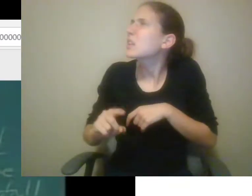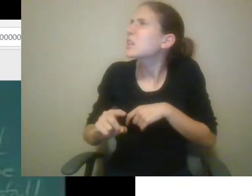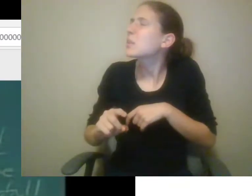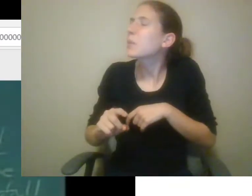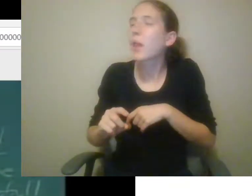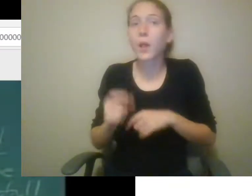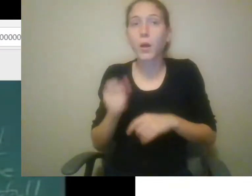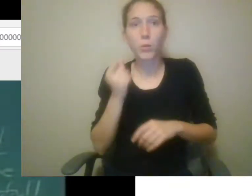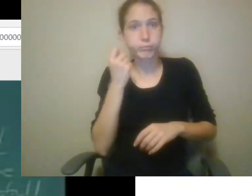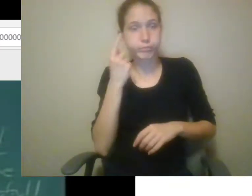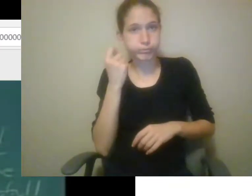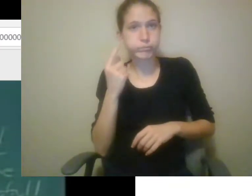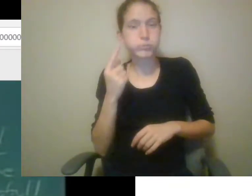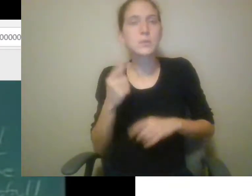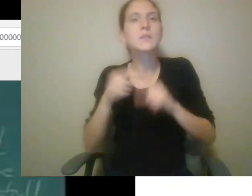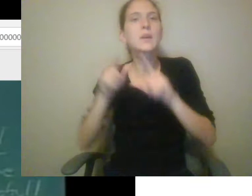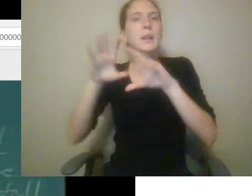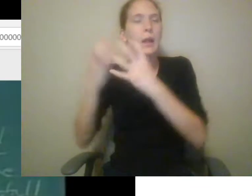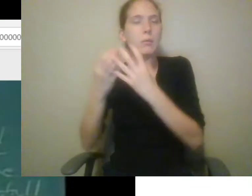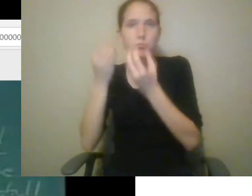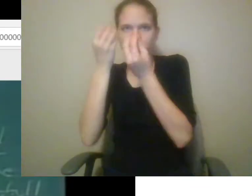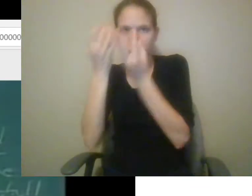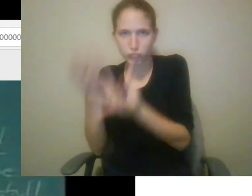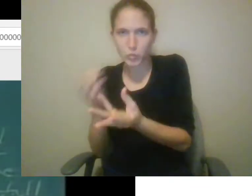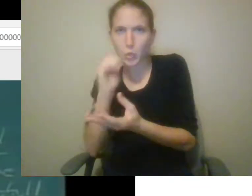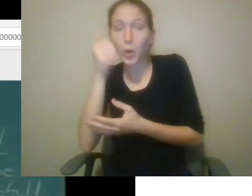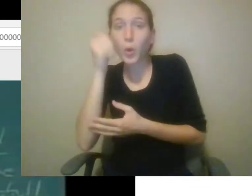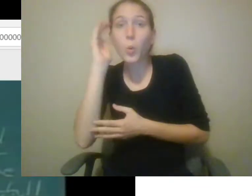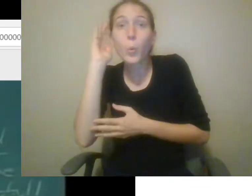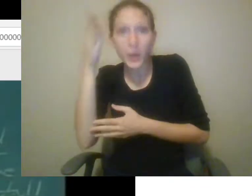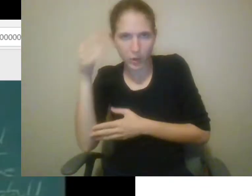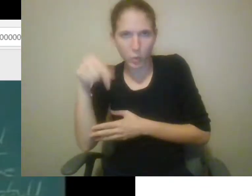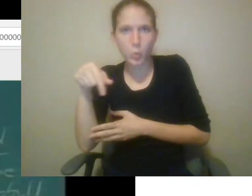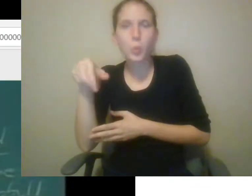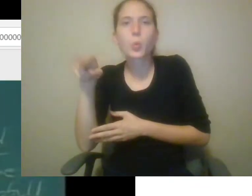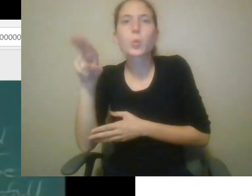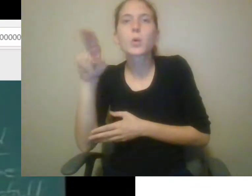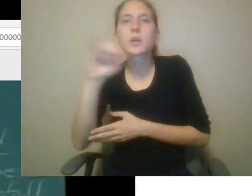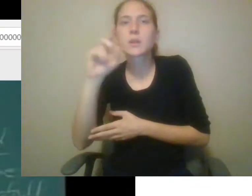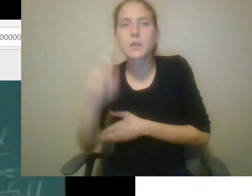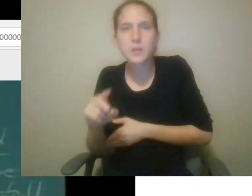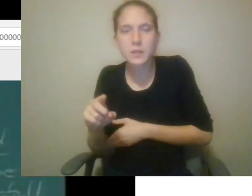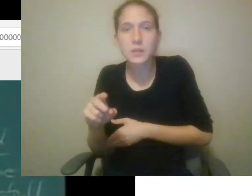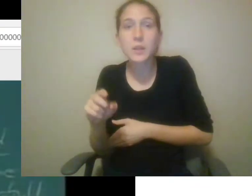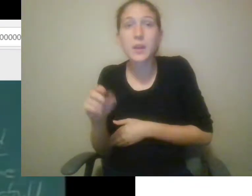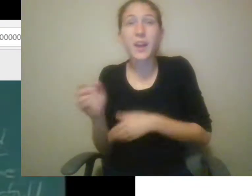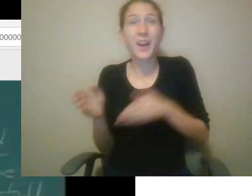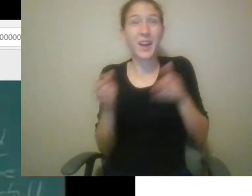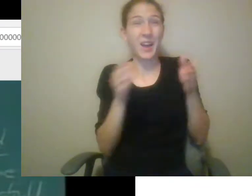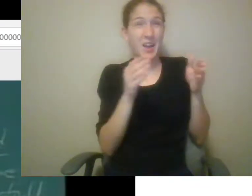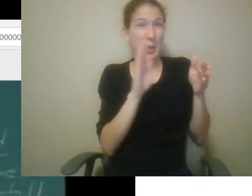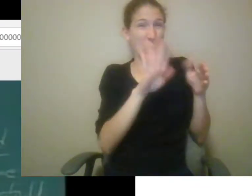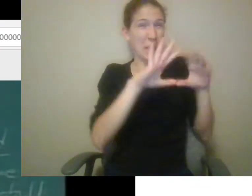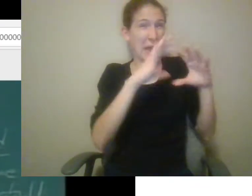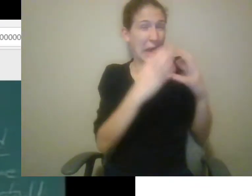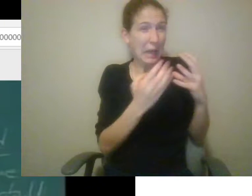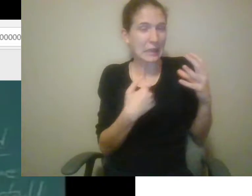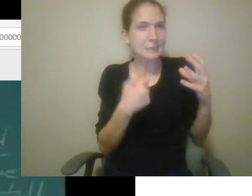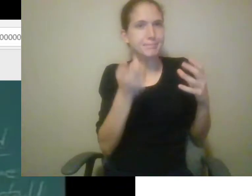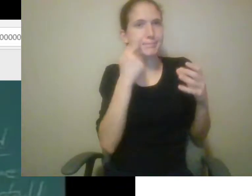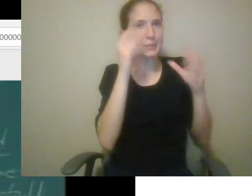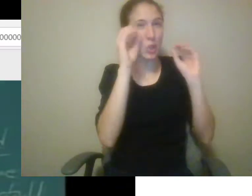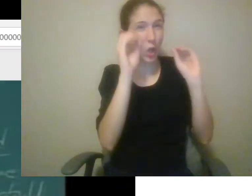right, now, I realize it's short notice, but I would also like to have this quiz occur for your class